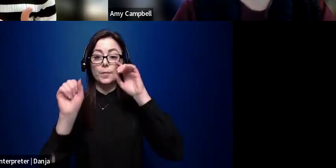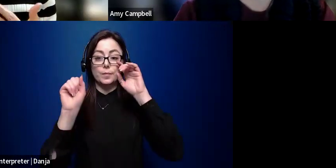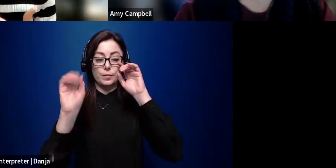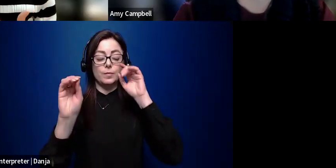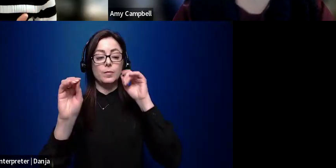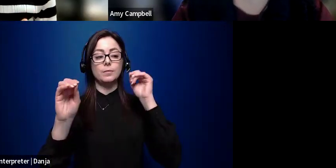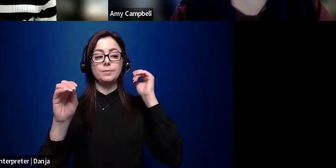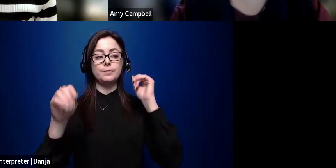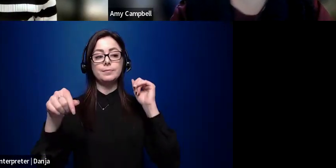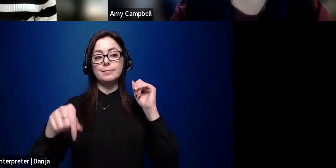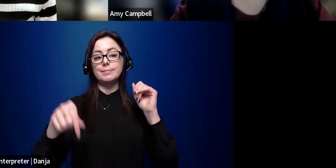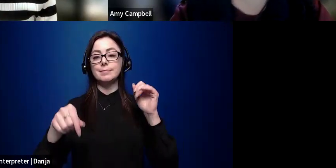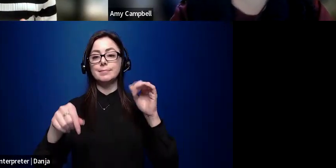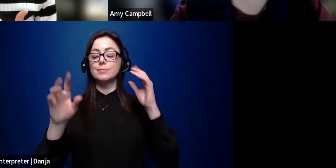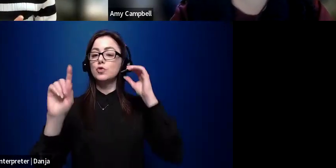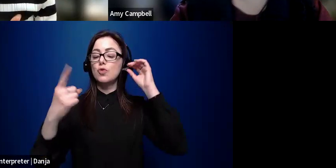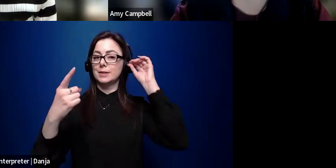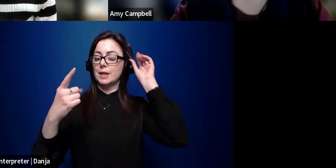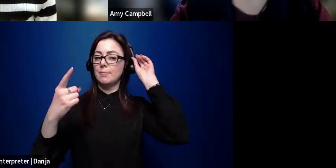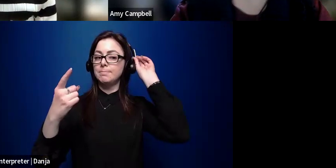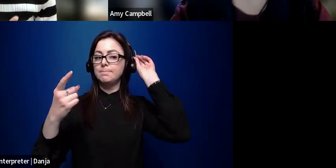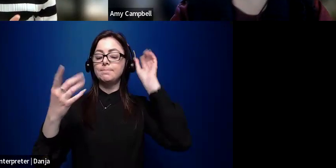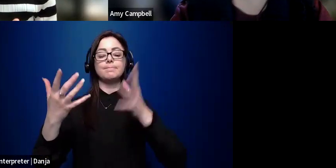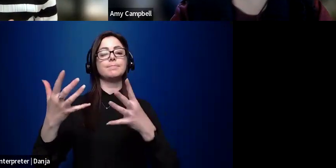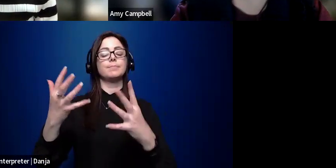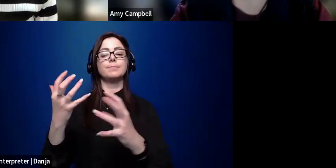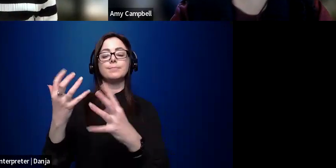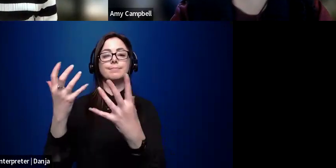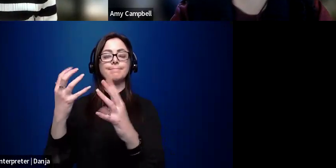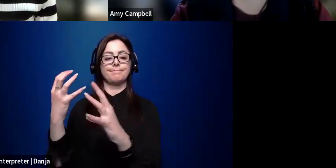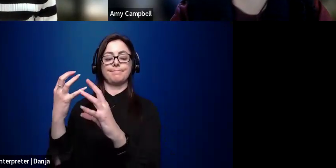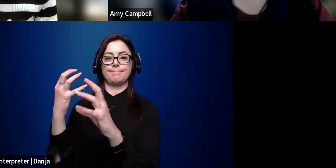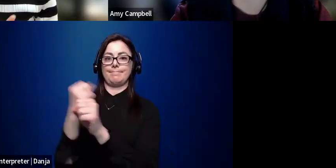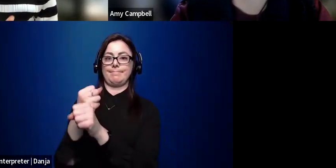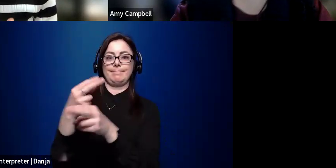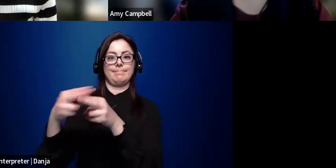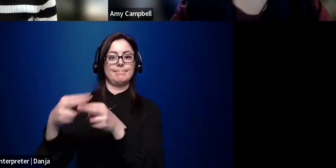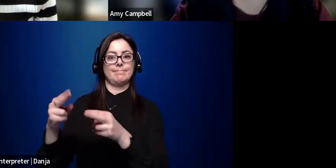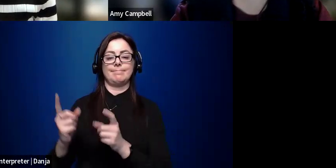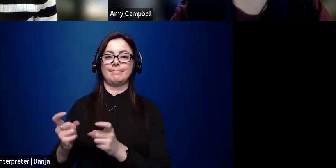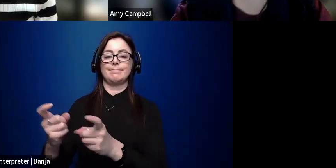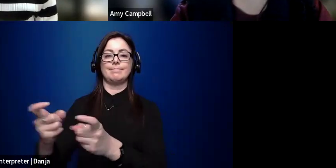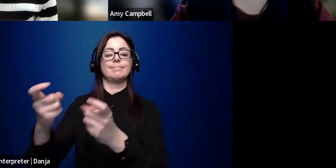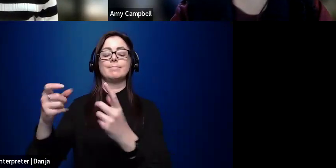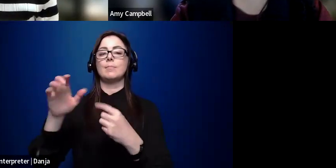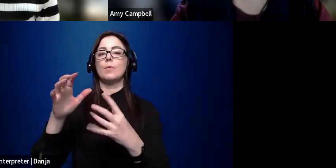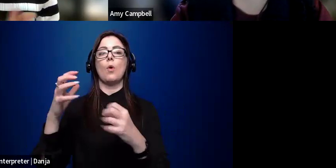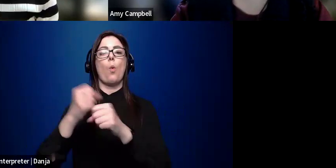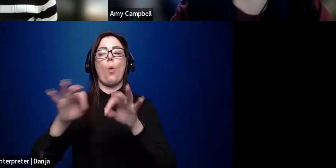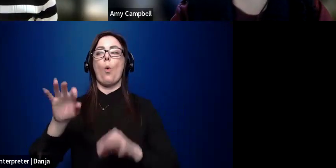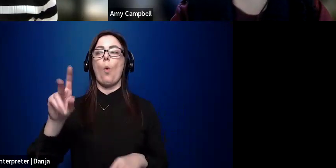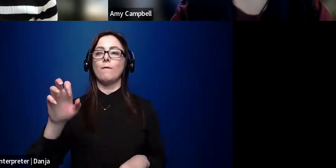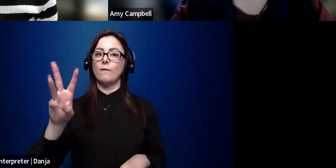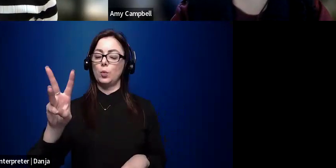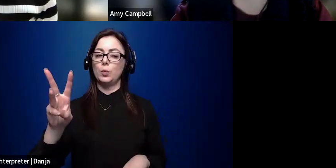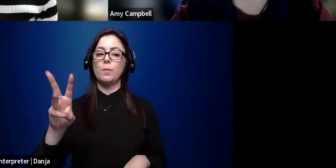this as kind of a high-level overview, but because there's a lot of details, we're going to get into the weeds at some point, but you don't have